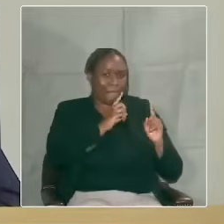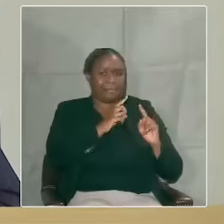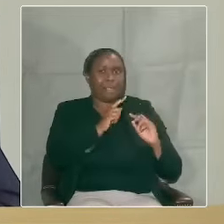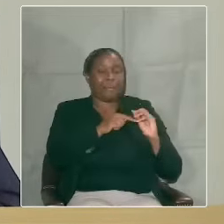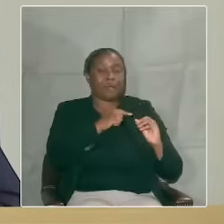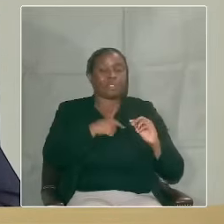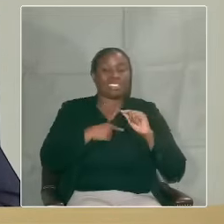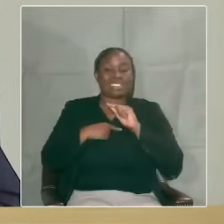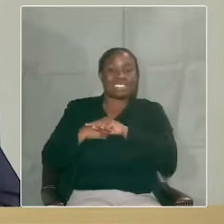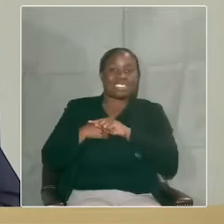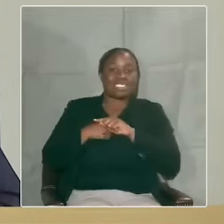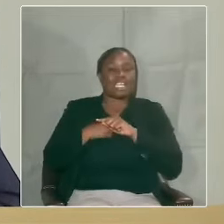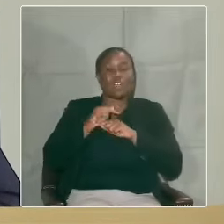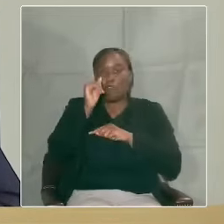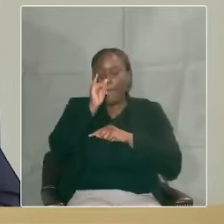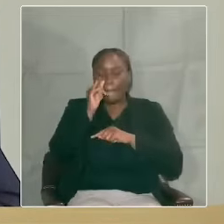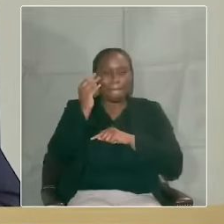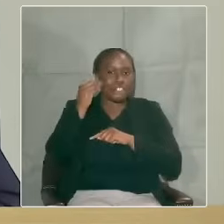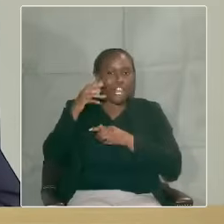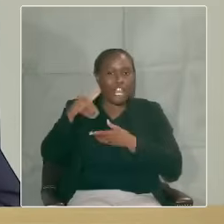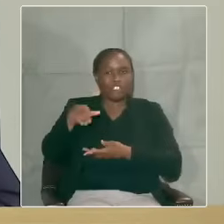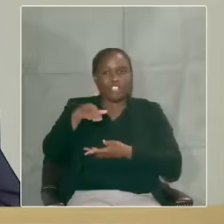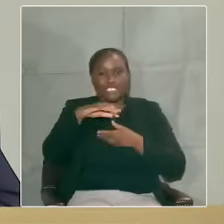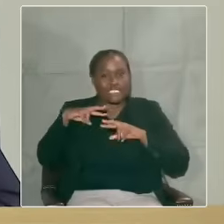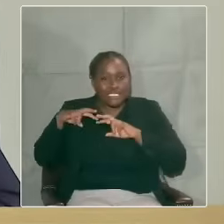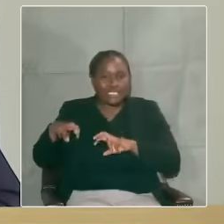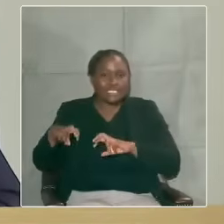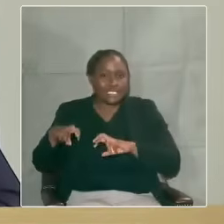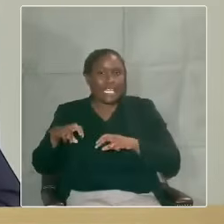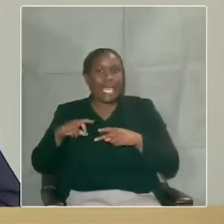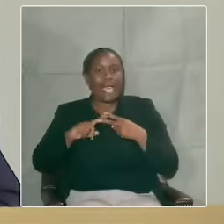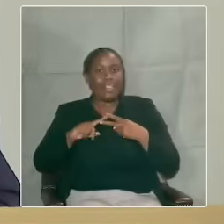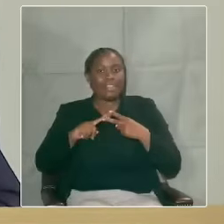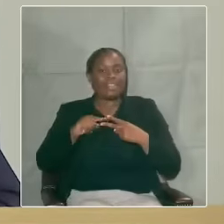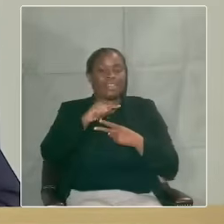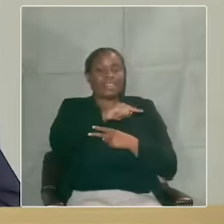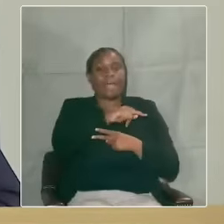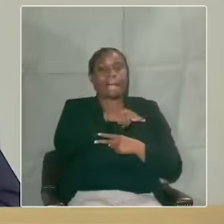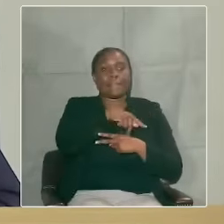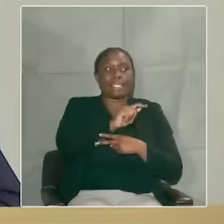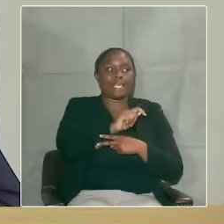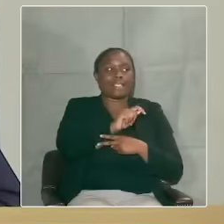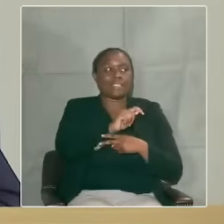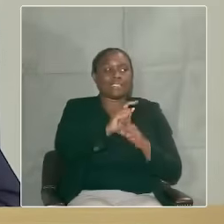on matters related to crime intelligence and the PKTT.